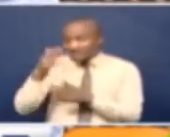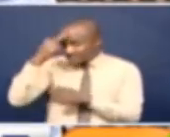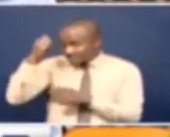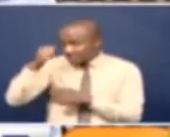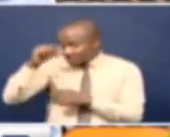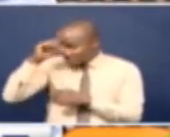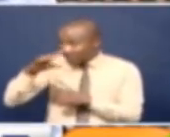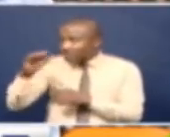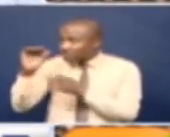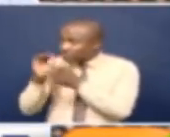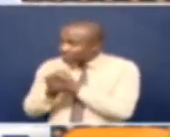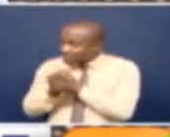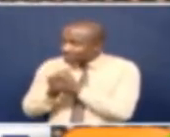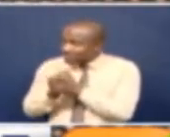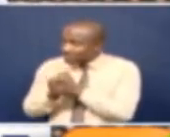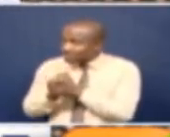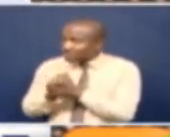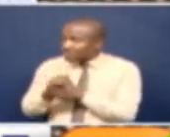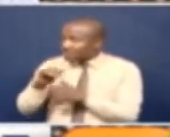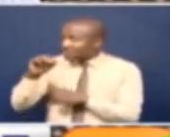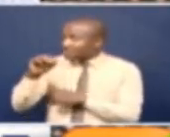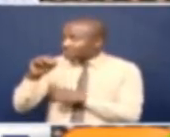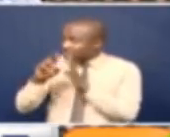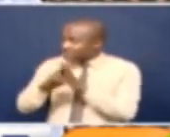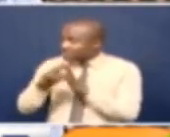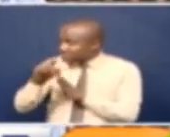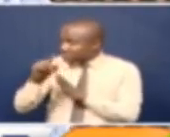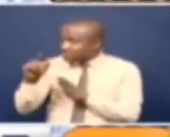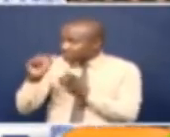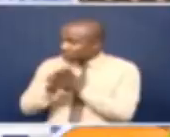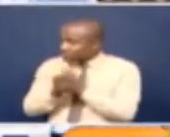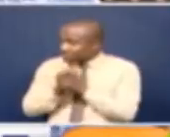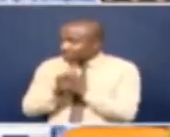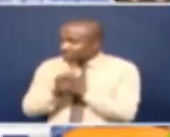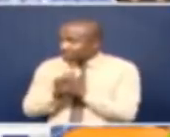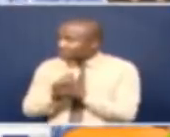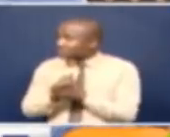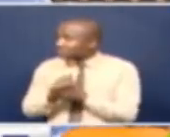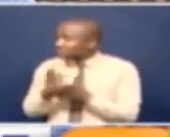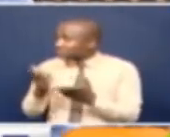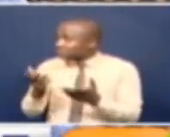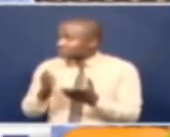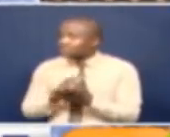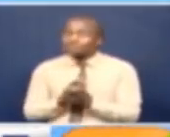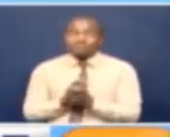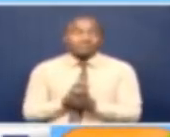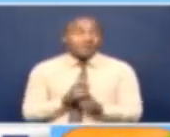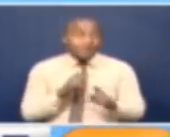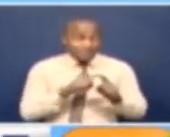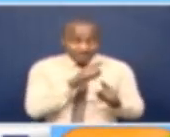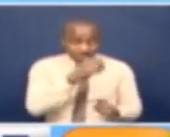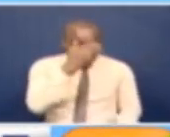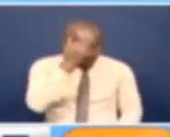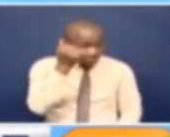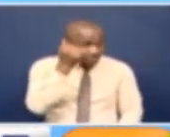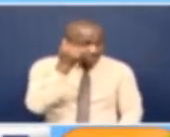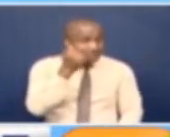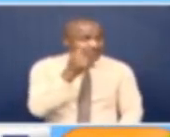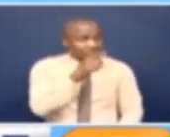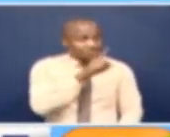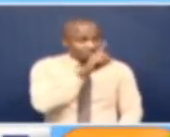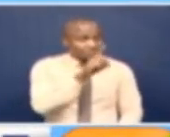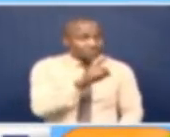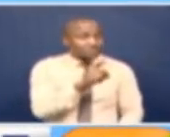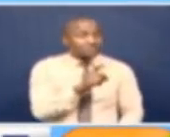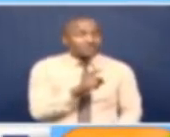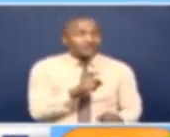is Jubilee. Most of the elected reps are Jubilee. Hey, who's not feeling but part you, of the but you forget, let me ask you a question. If